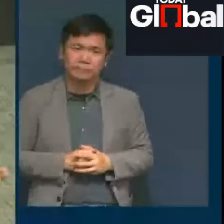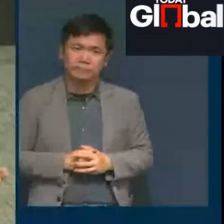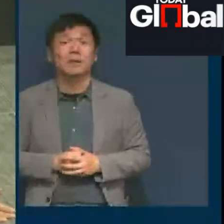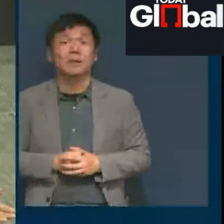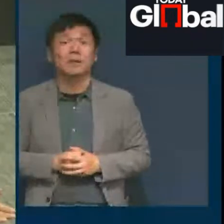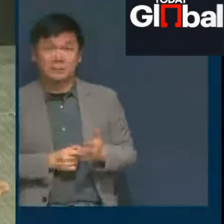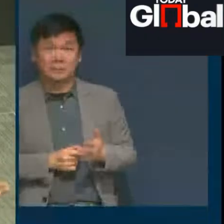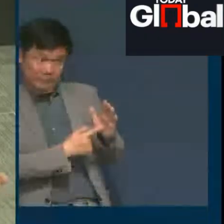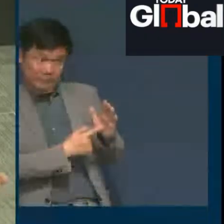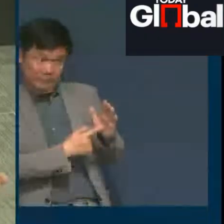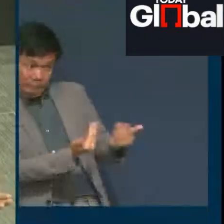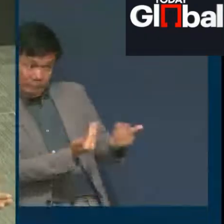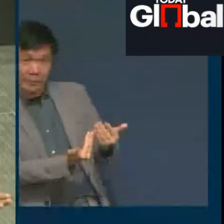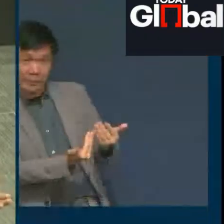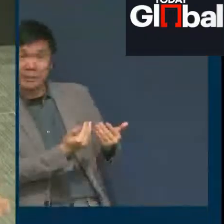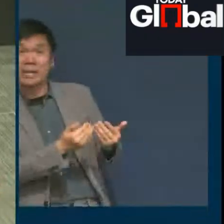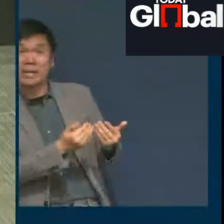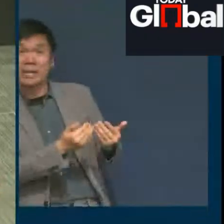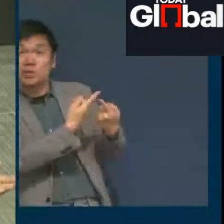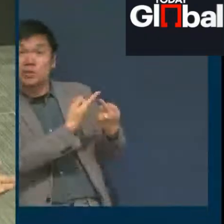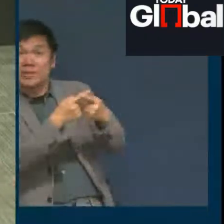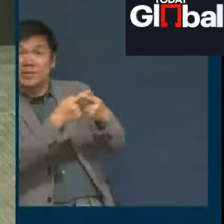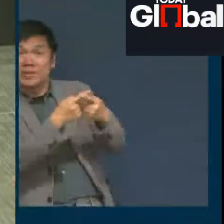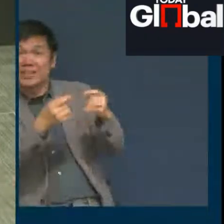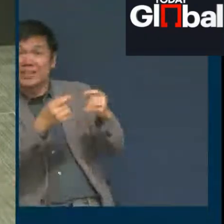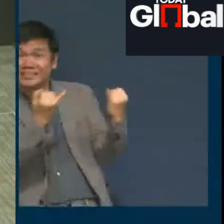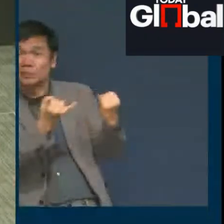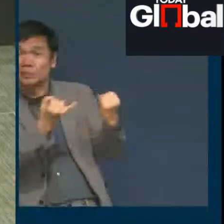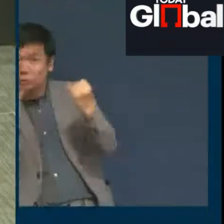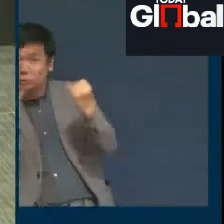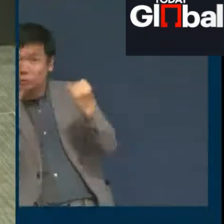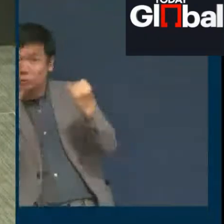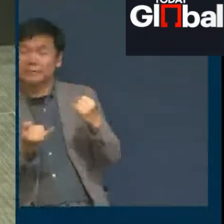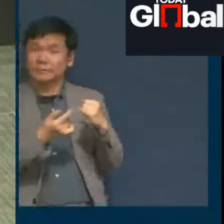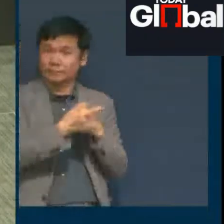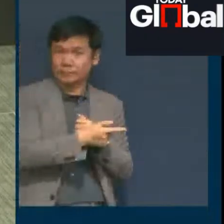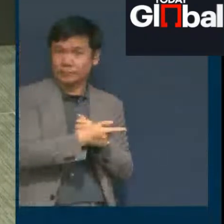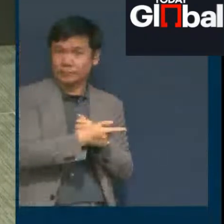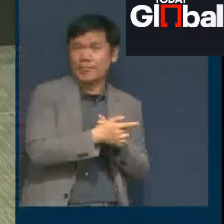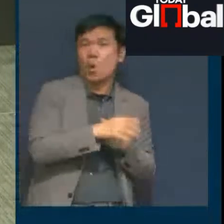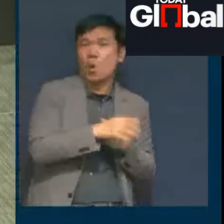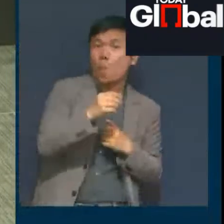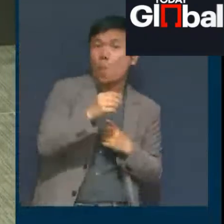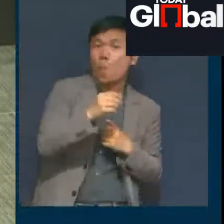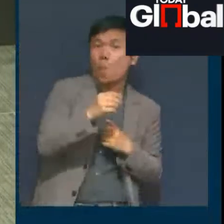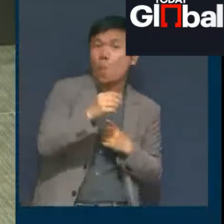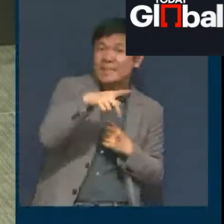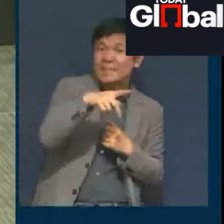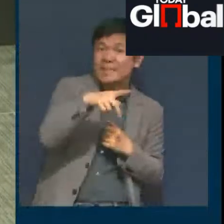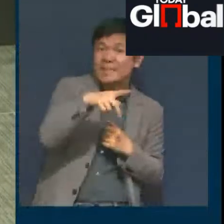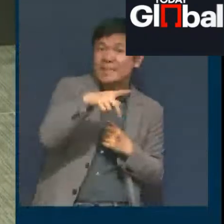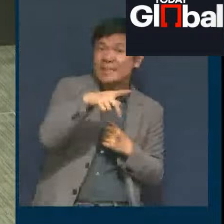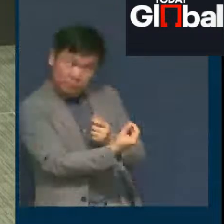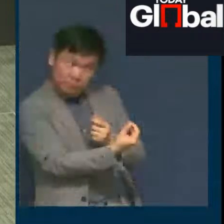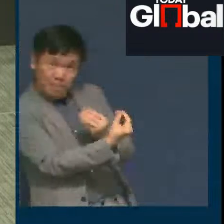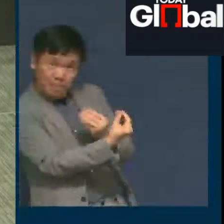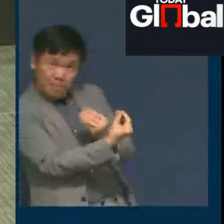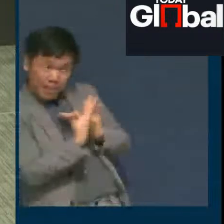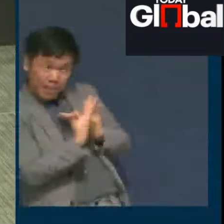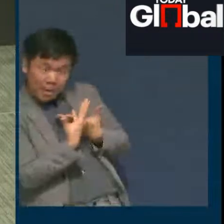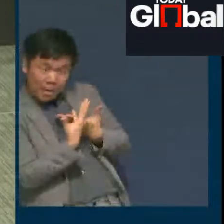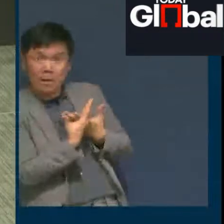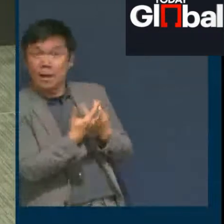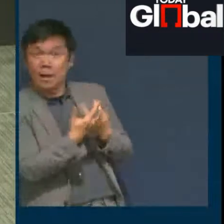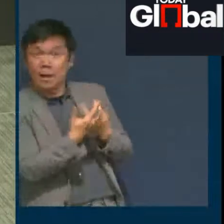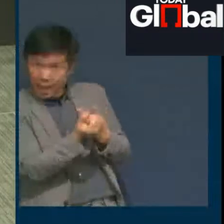There must be inputs from a number of institutions, including organizations representing persons with disabilities. I would